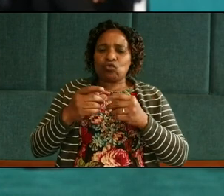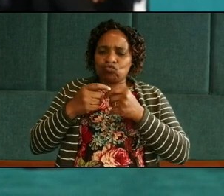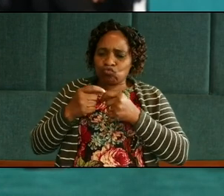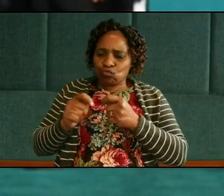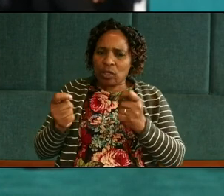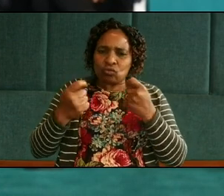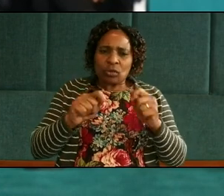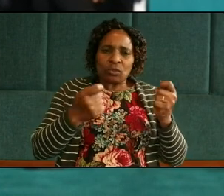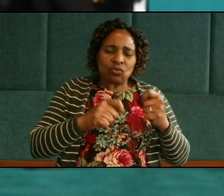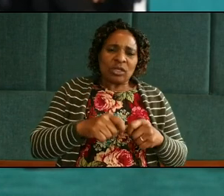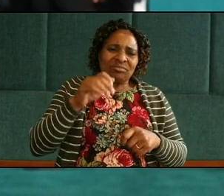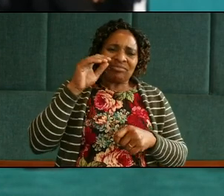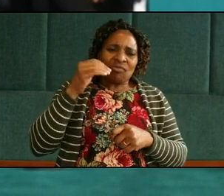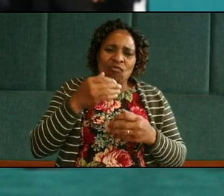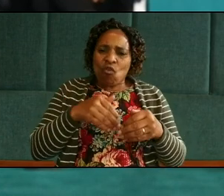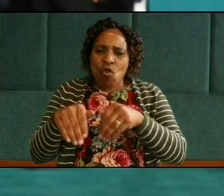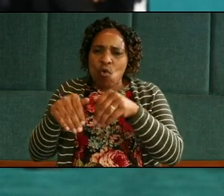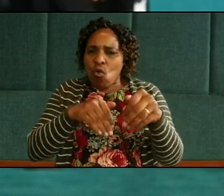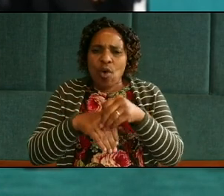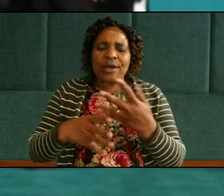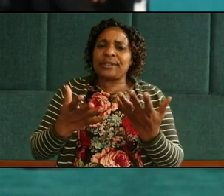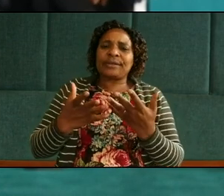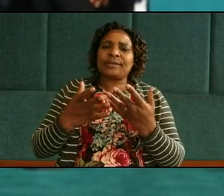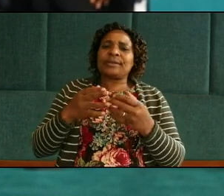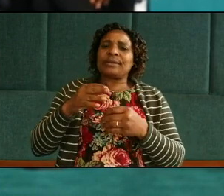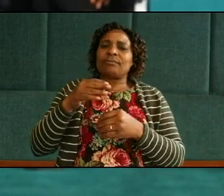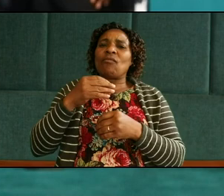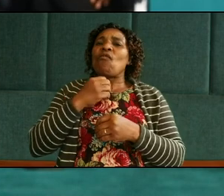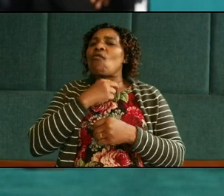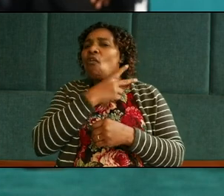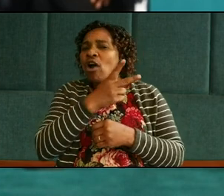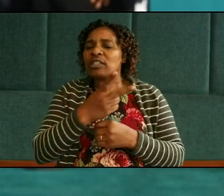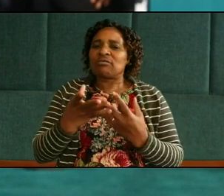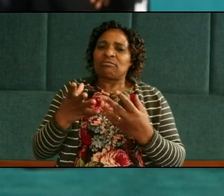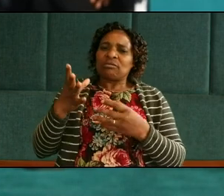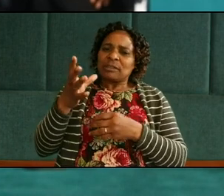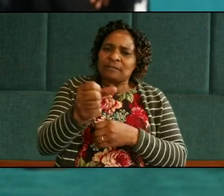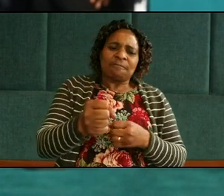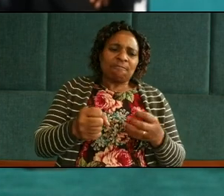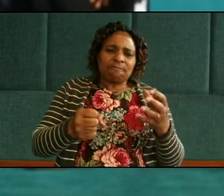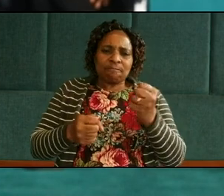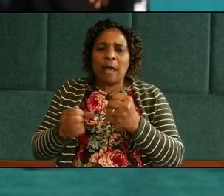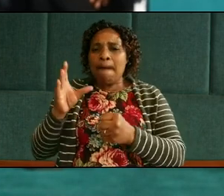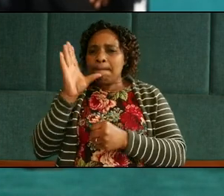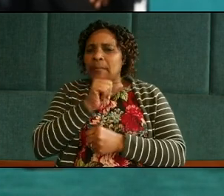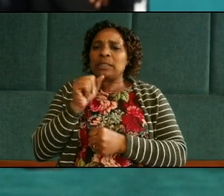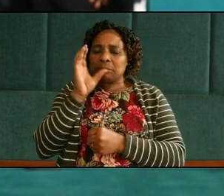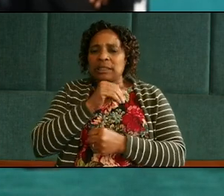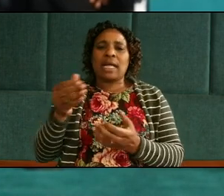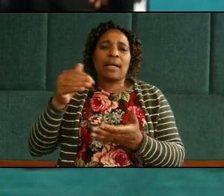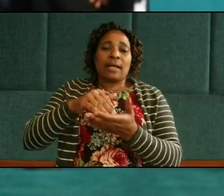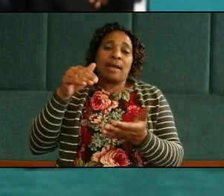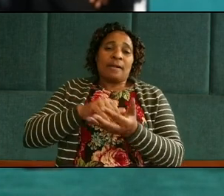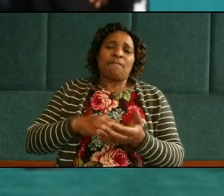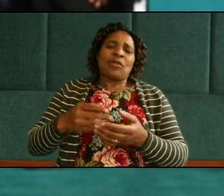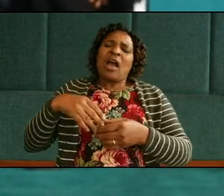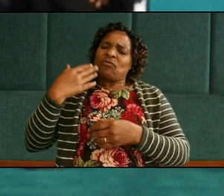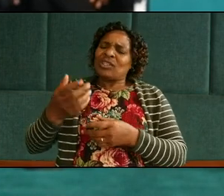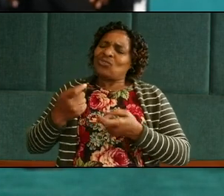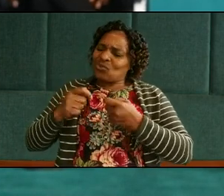catch the mosquito by following its sound. She grabbed it frantically, but missed over and over again. After trying and